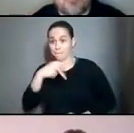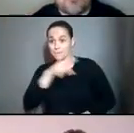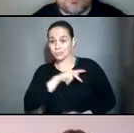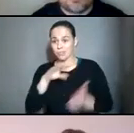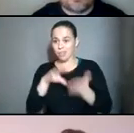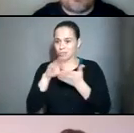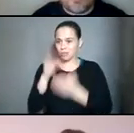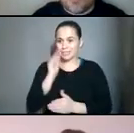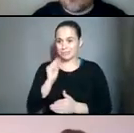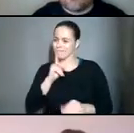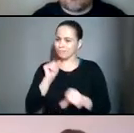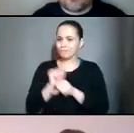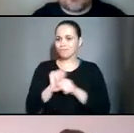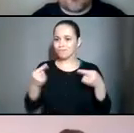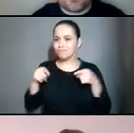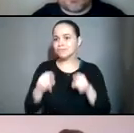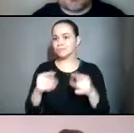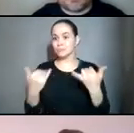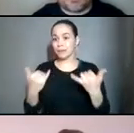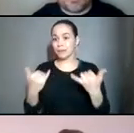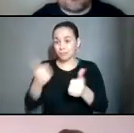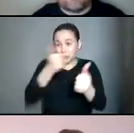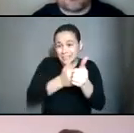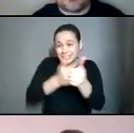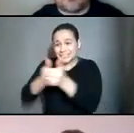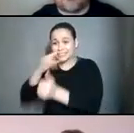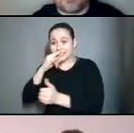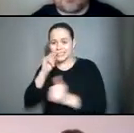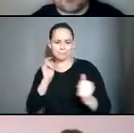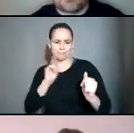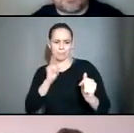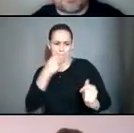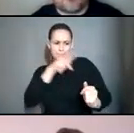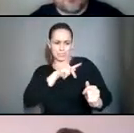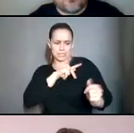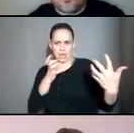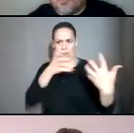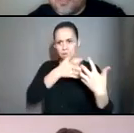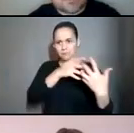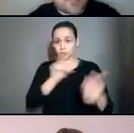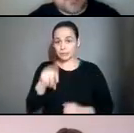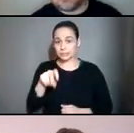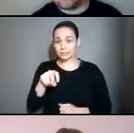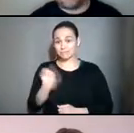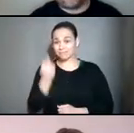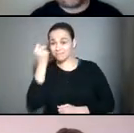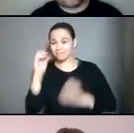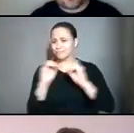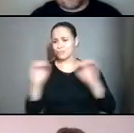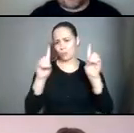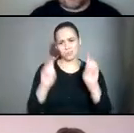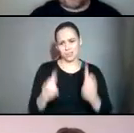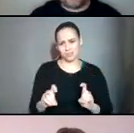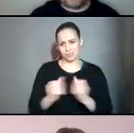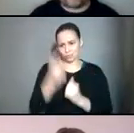that each child gets what he or she needs. There are no assessments in Dreambox. Instead, the